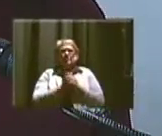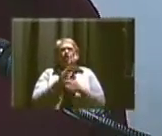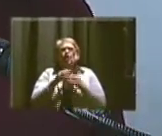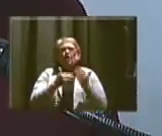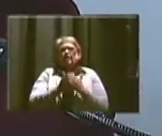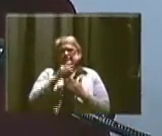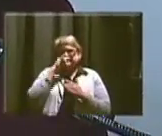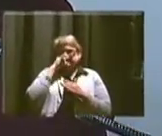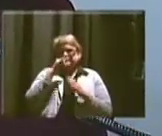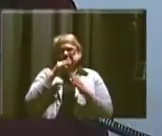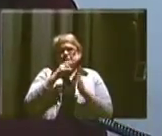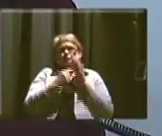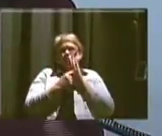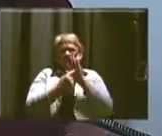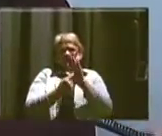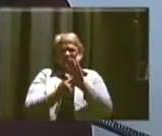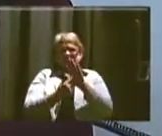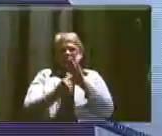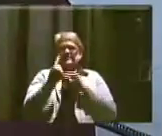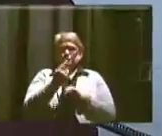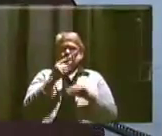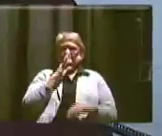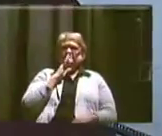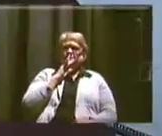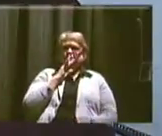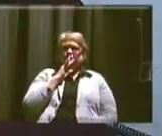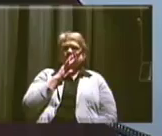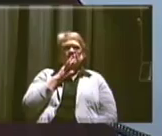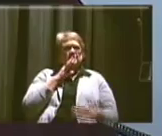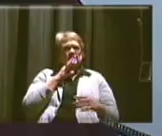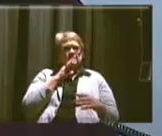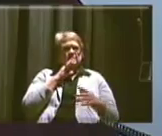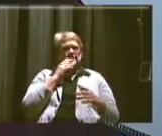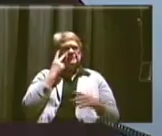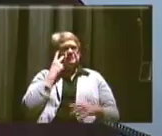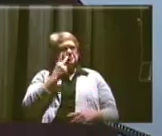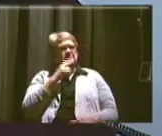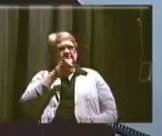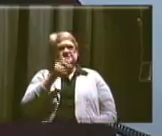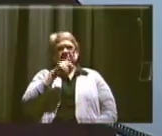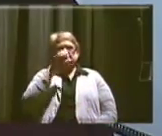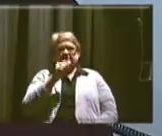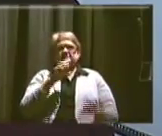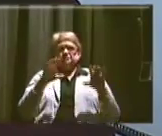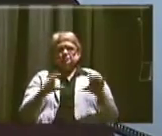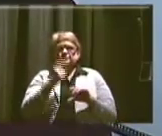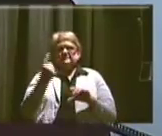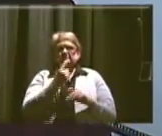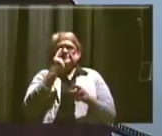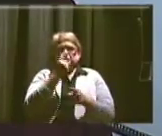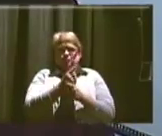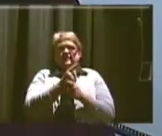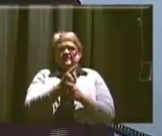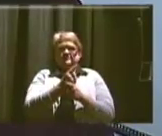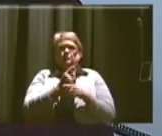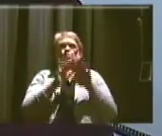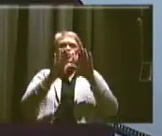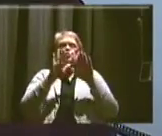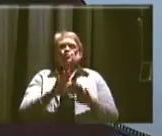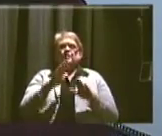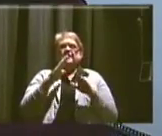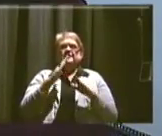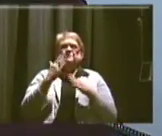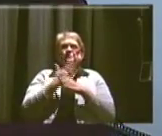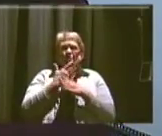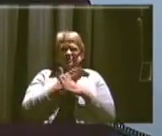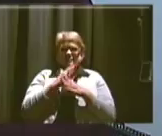recognized and the ones that spoke, that JCPS is doing something right. So what a terrific partner to have. So thank you